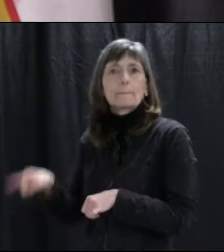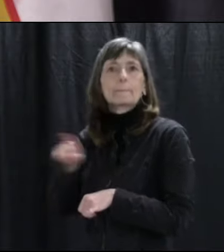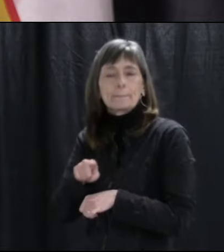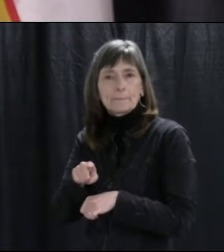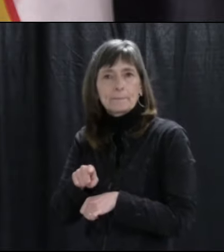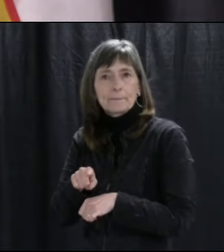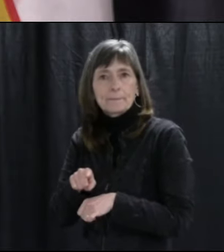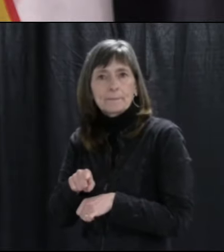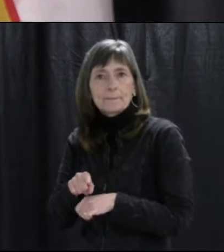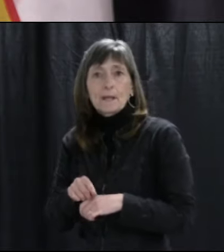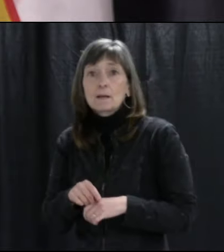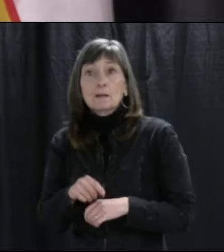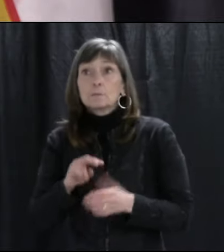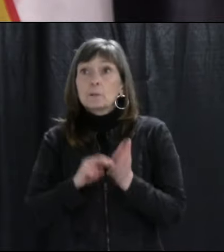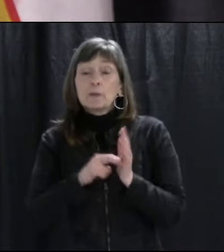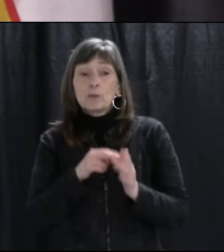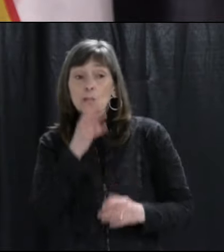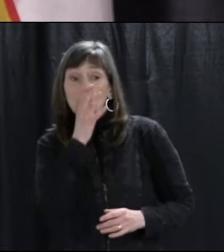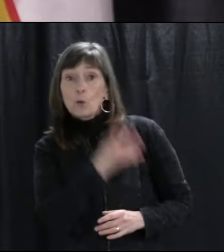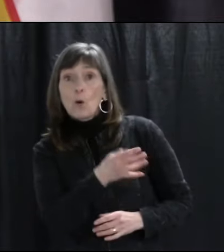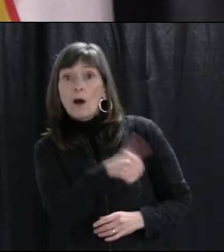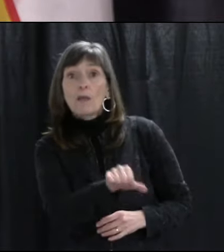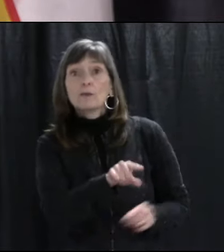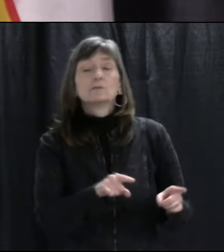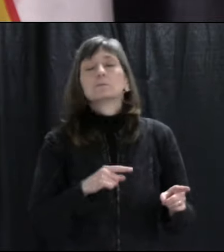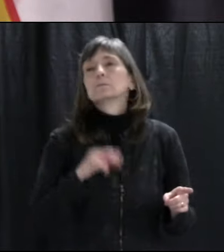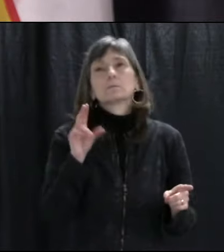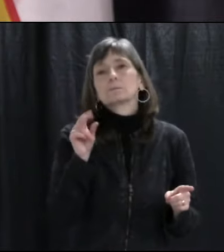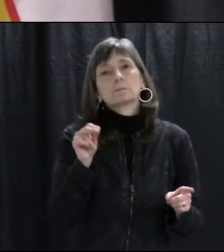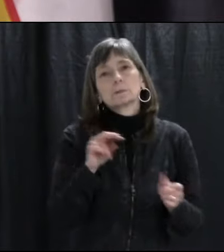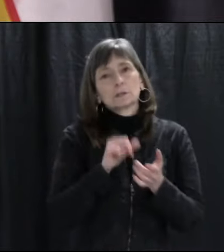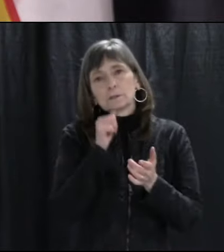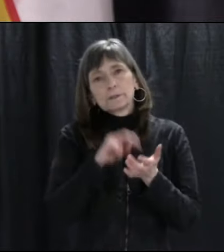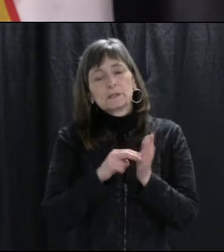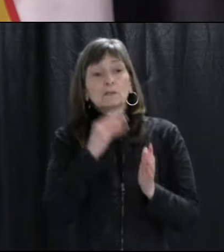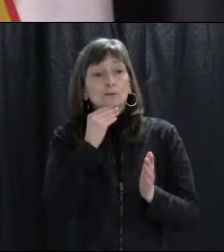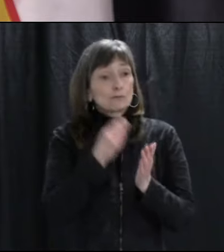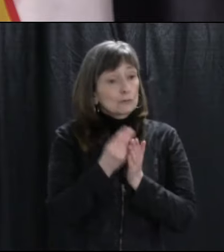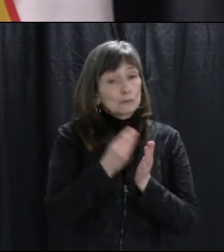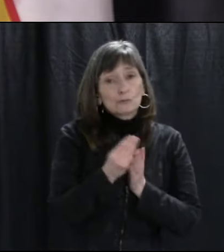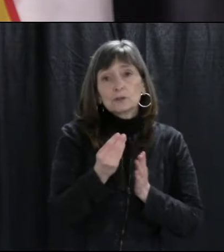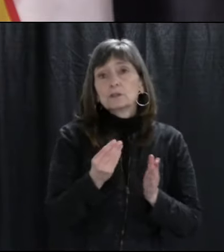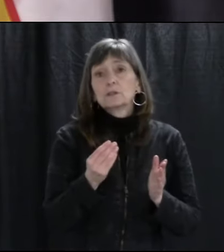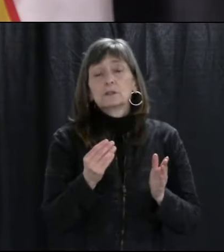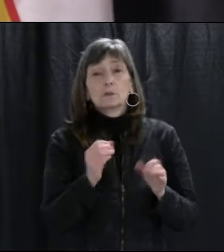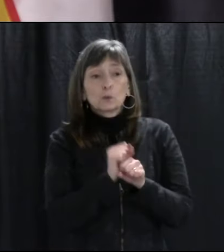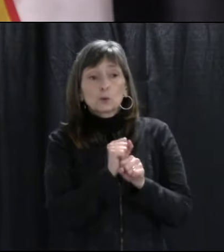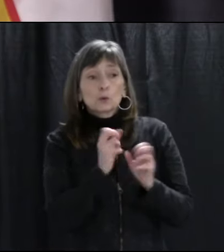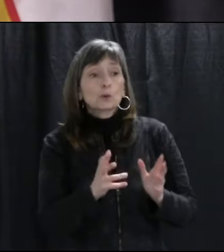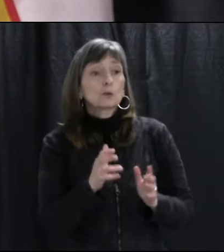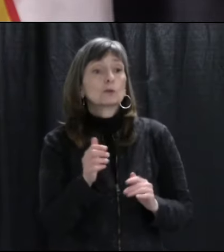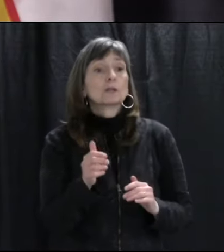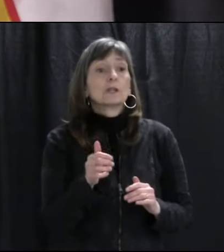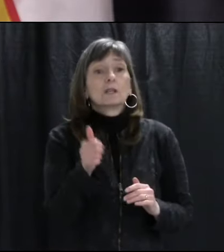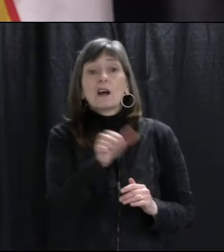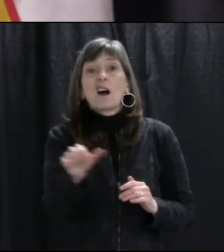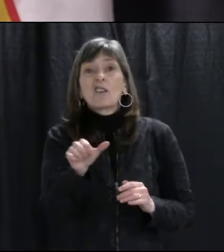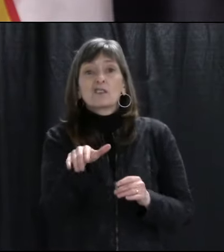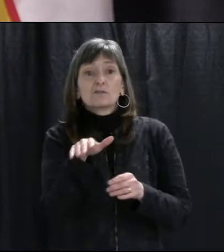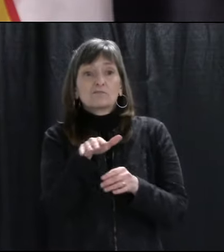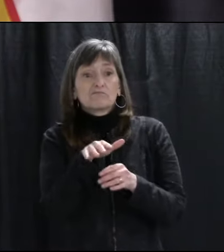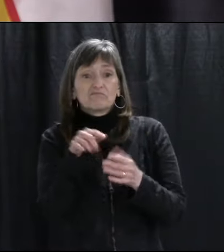this is not about forgetting others as well. Like you just mentioned, the grocery store workers, and even some people, as as